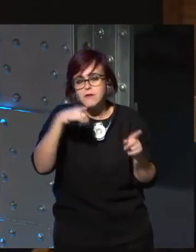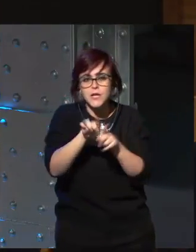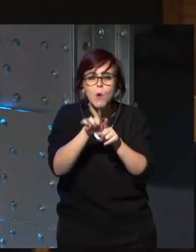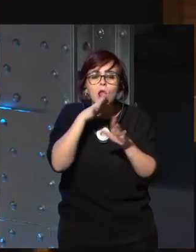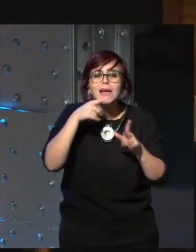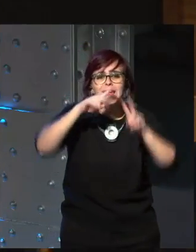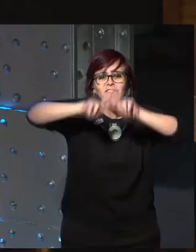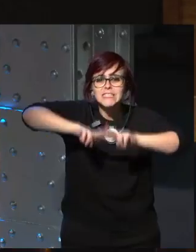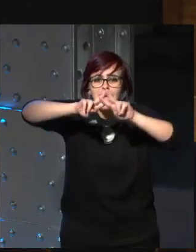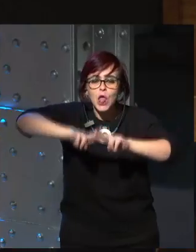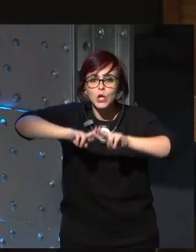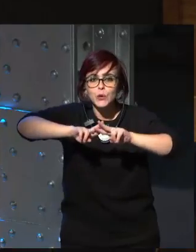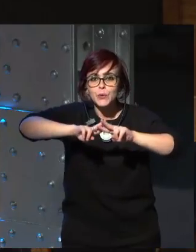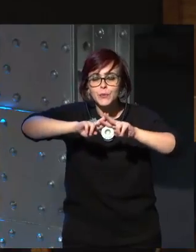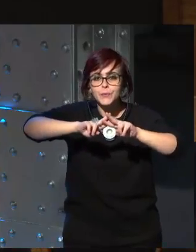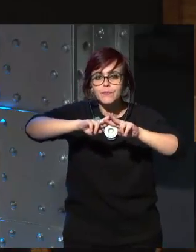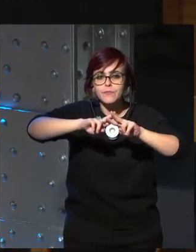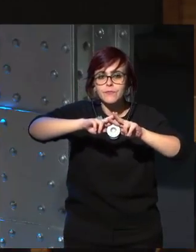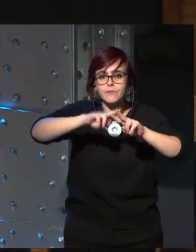These researchers had established,